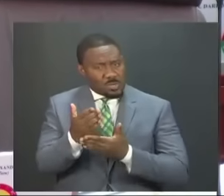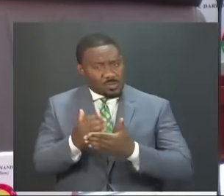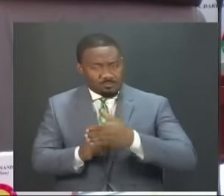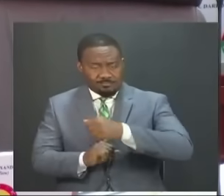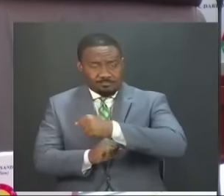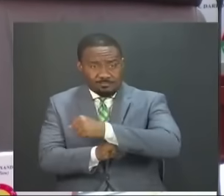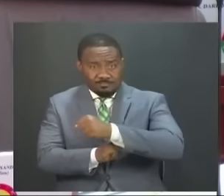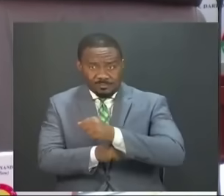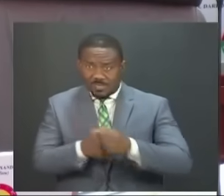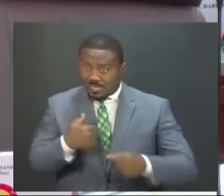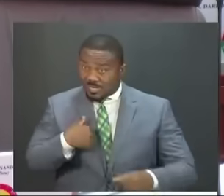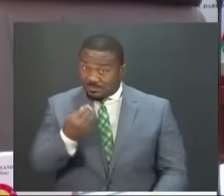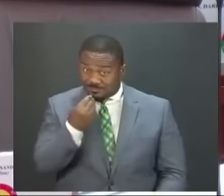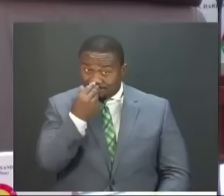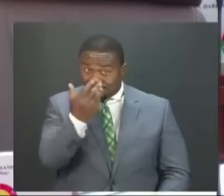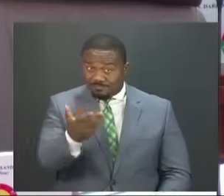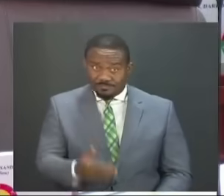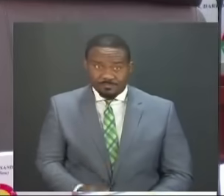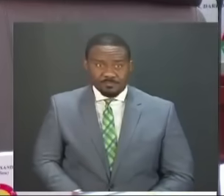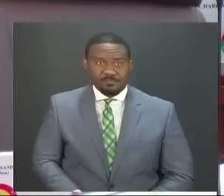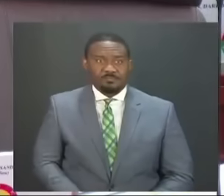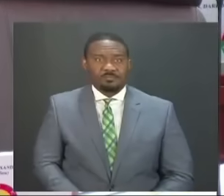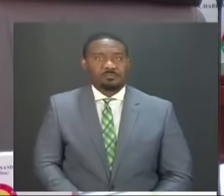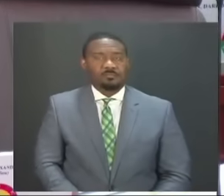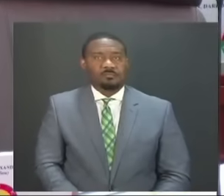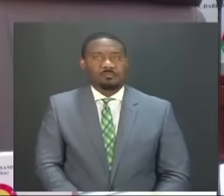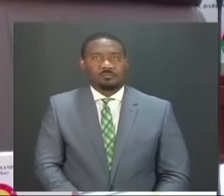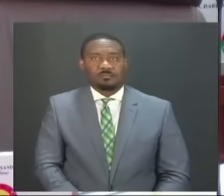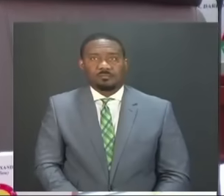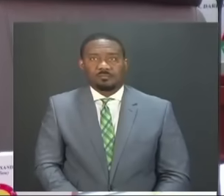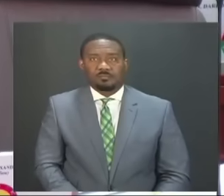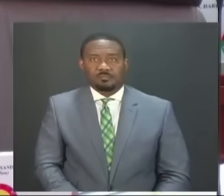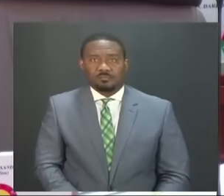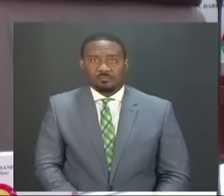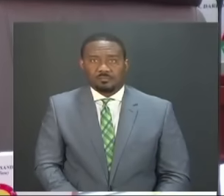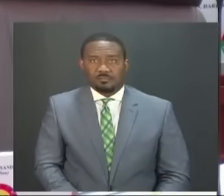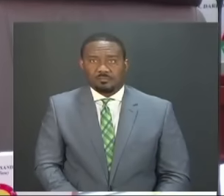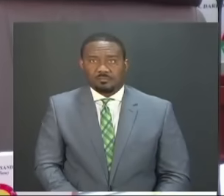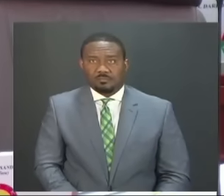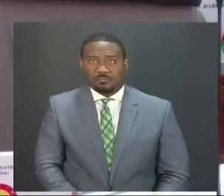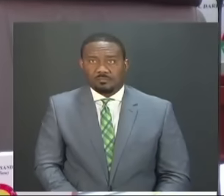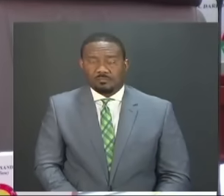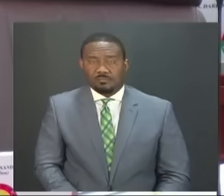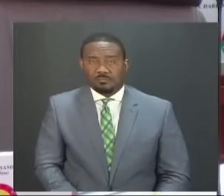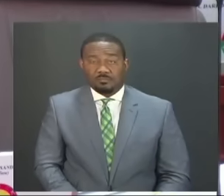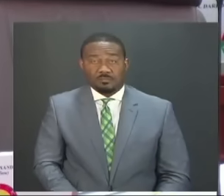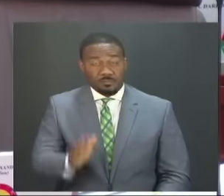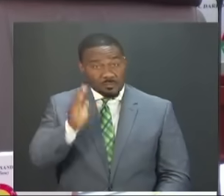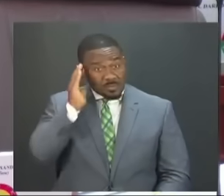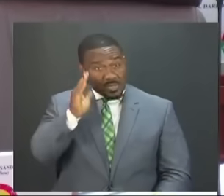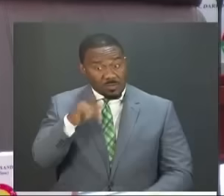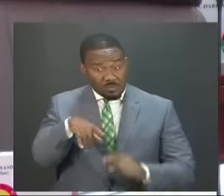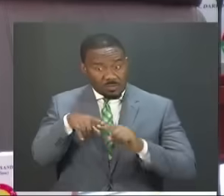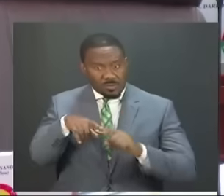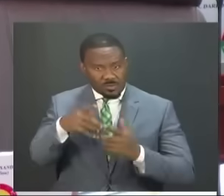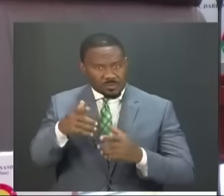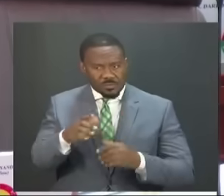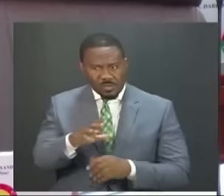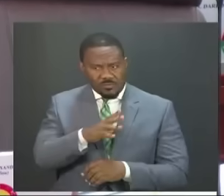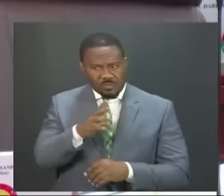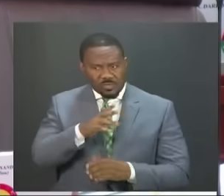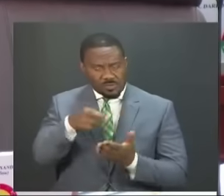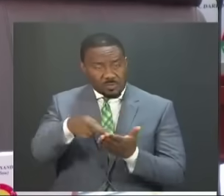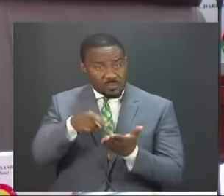heretofore make. I shall rely on the official report of this